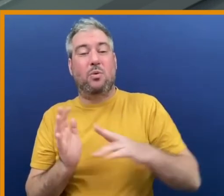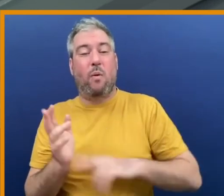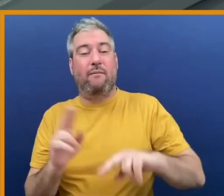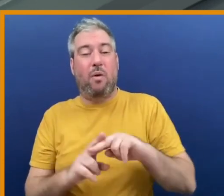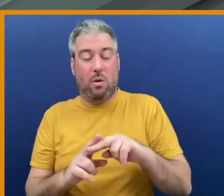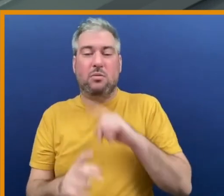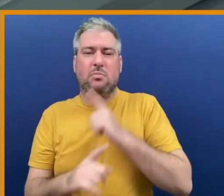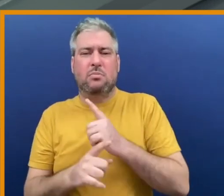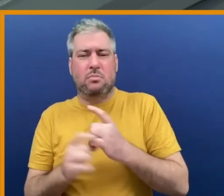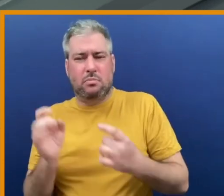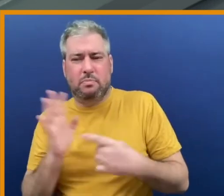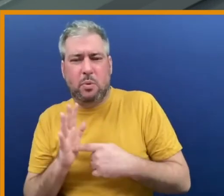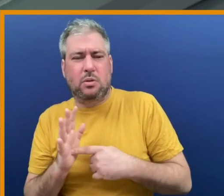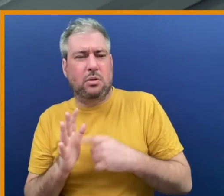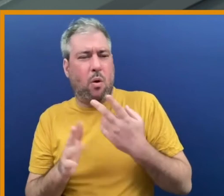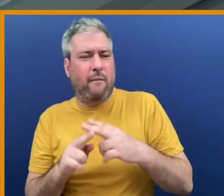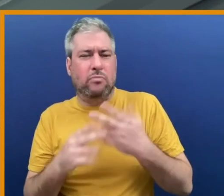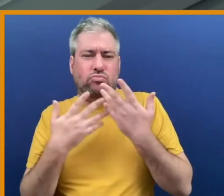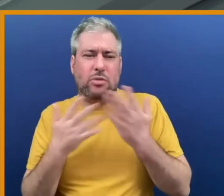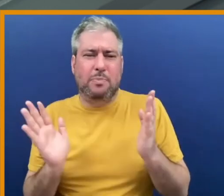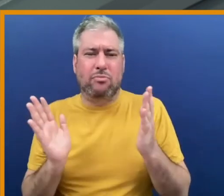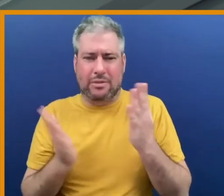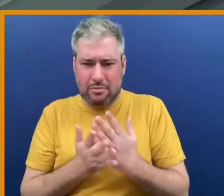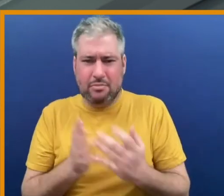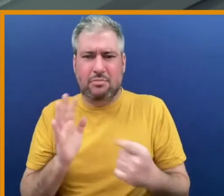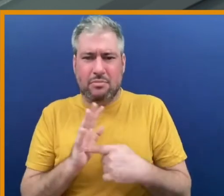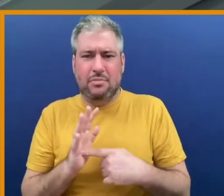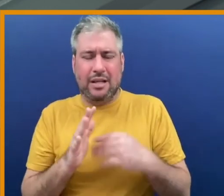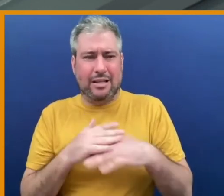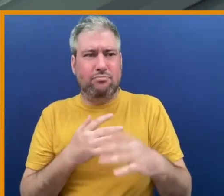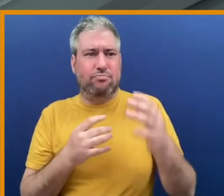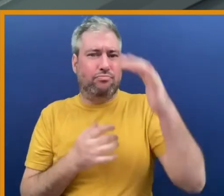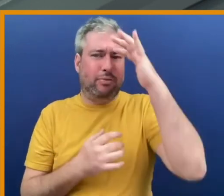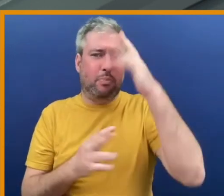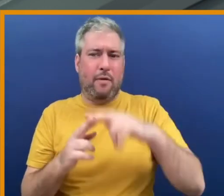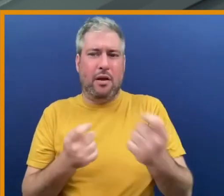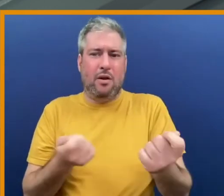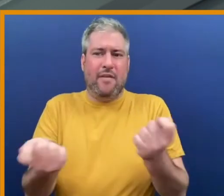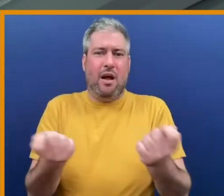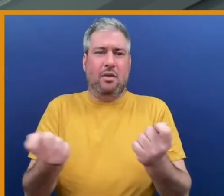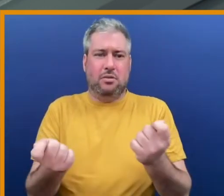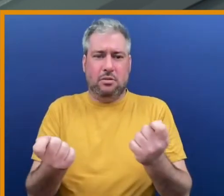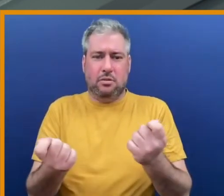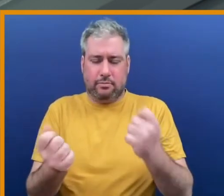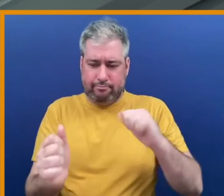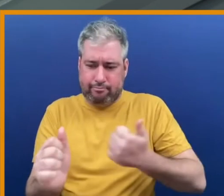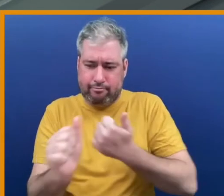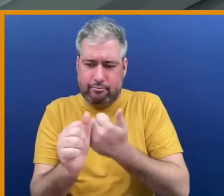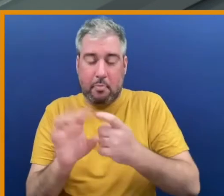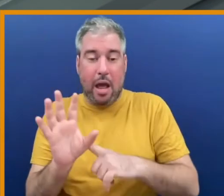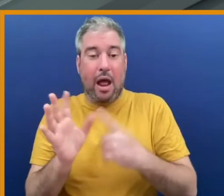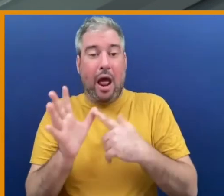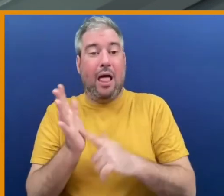the principles of governance. And that's backed by Alistair's amendment in lines 11 to 15, which calls for full transparency in